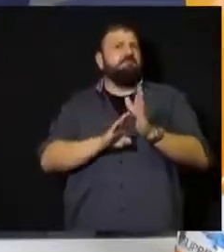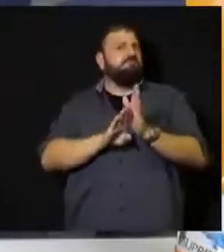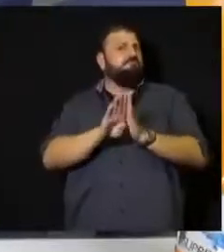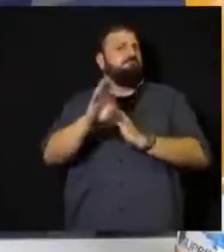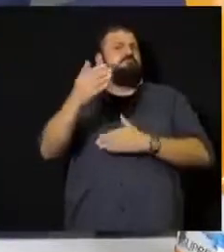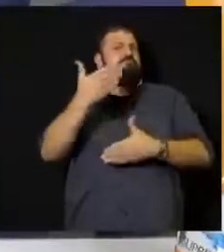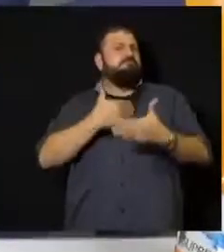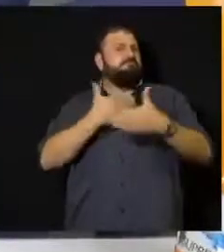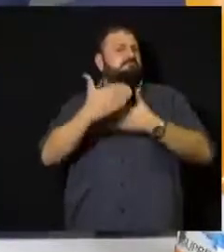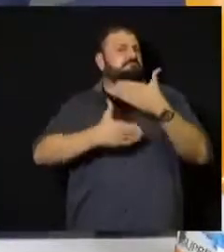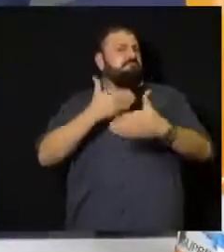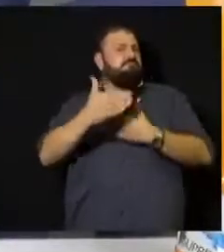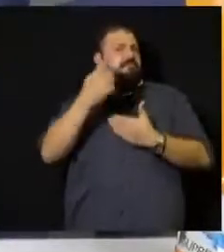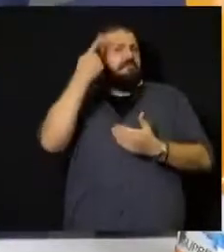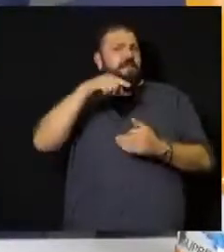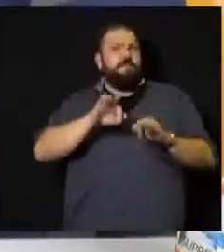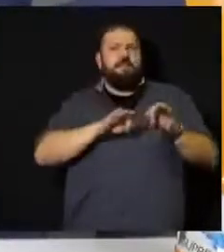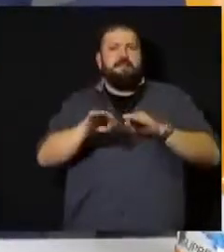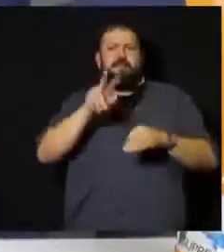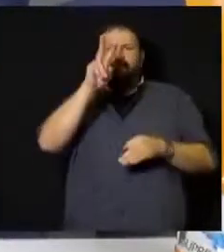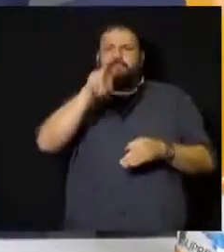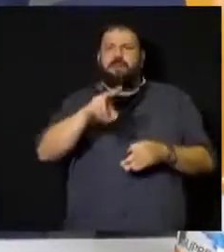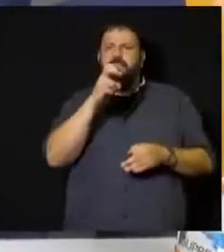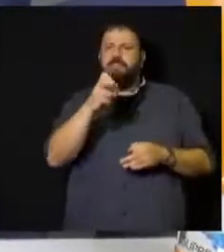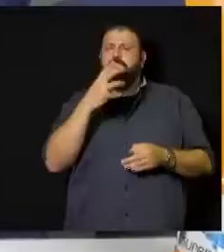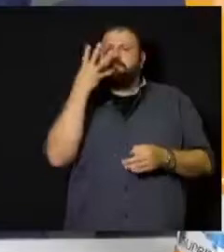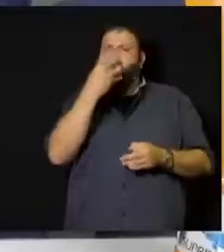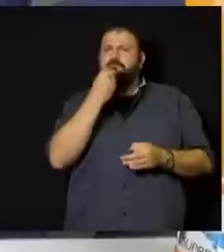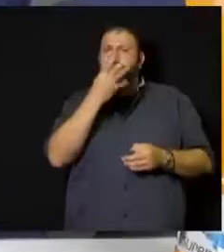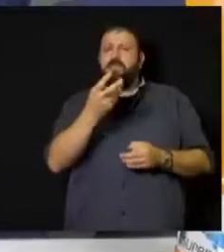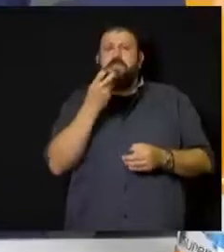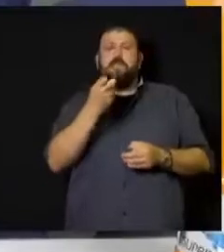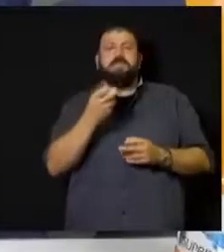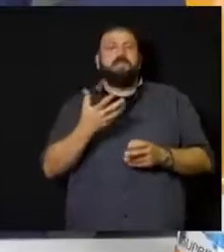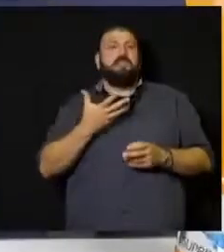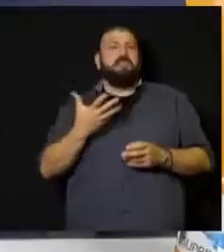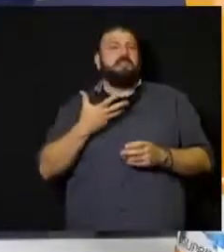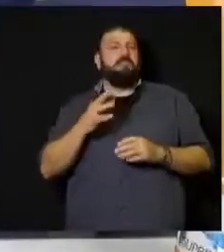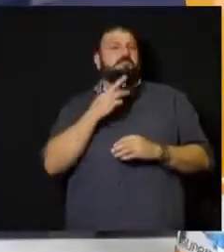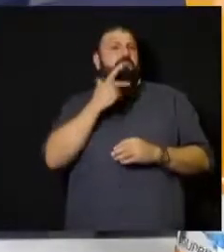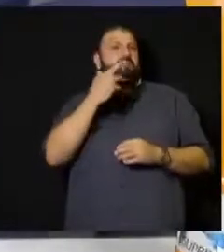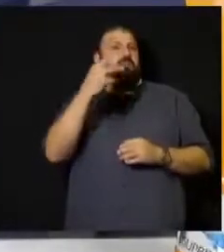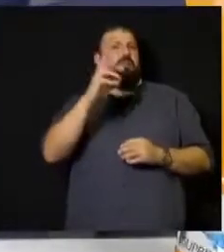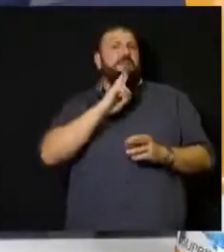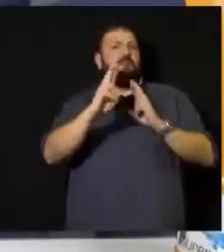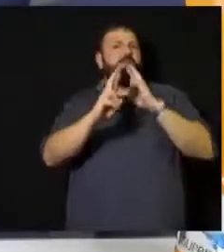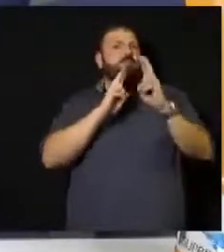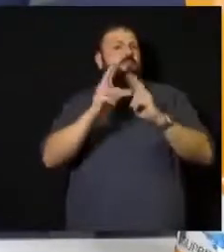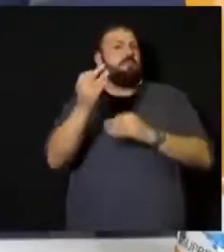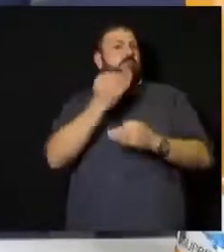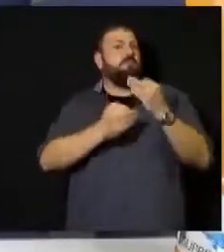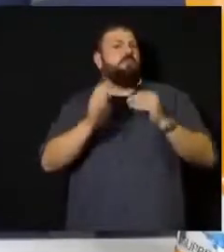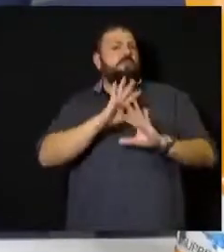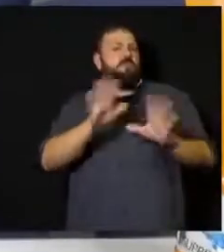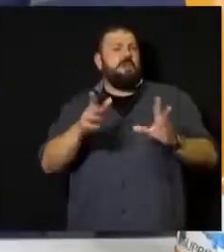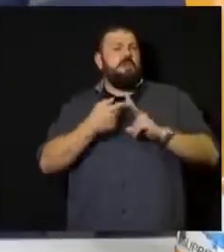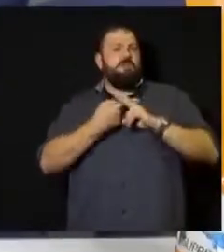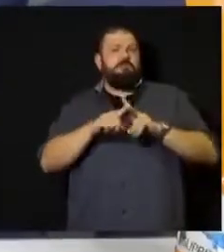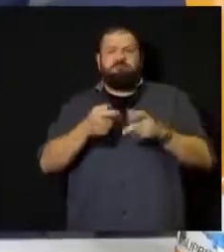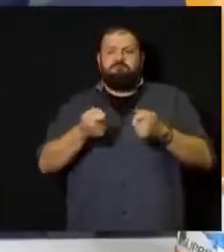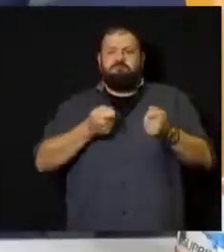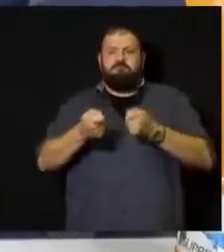started growing and started working. So that was wonderful because from then on we started having better results. We for